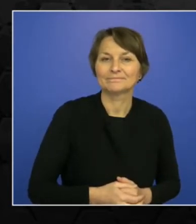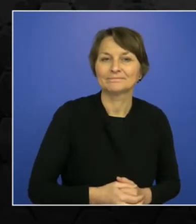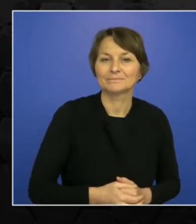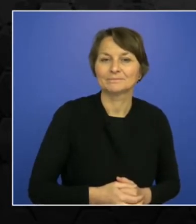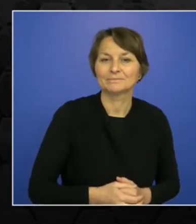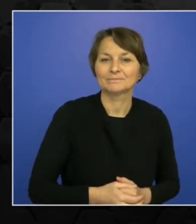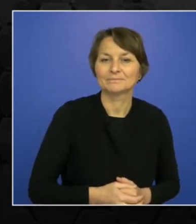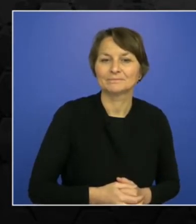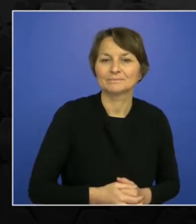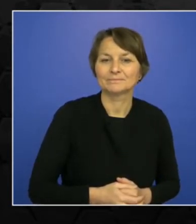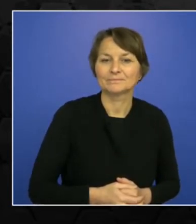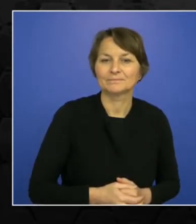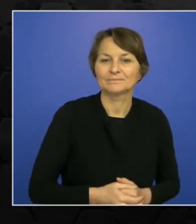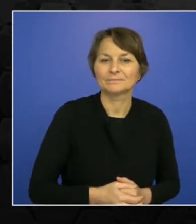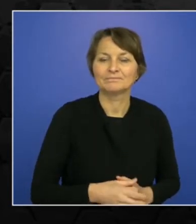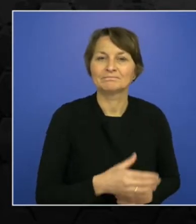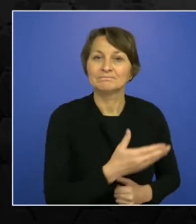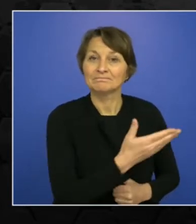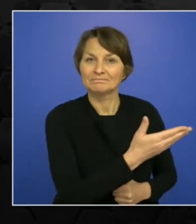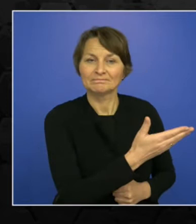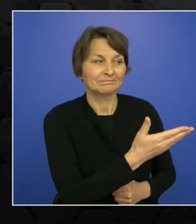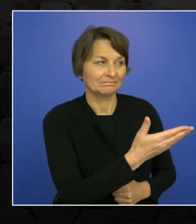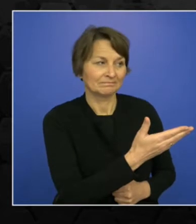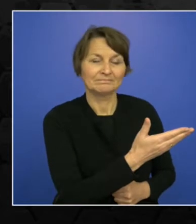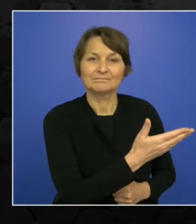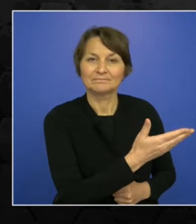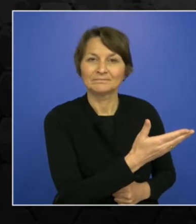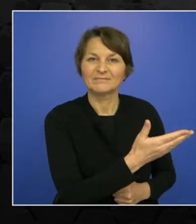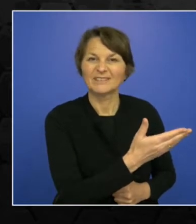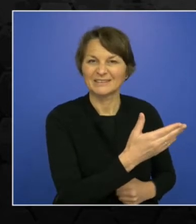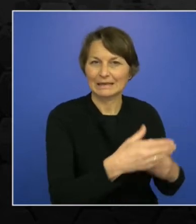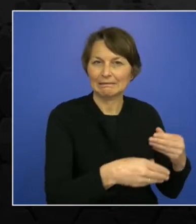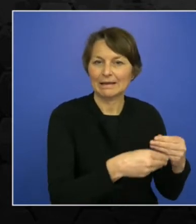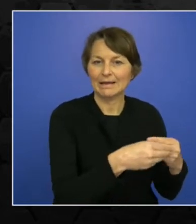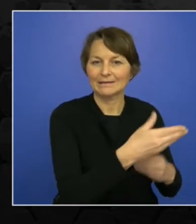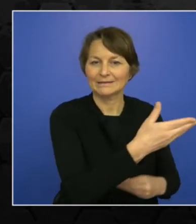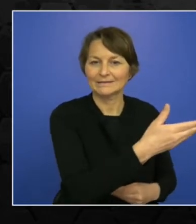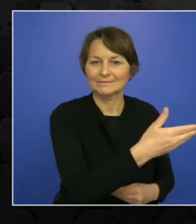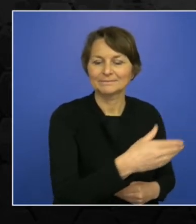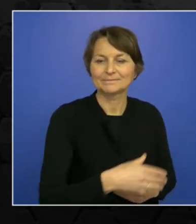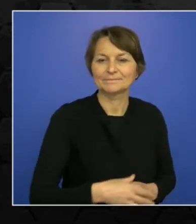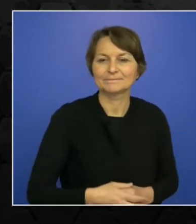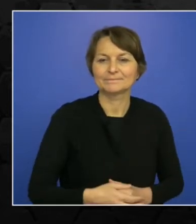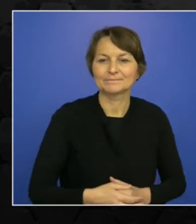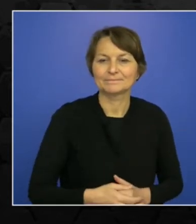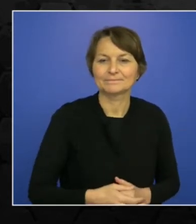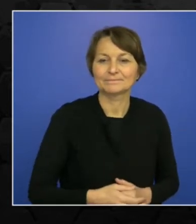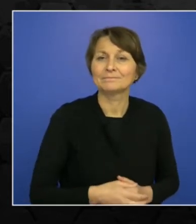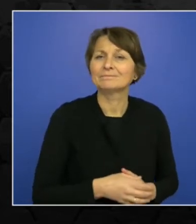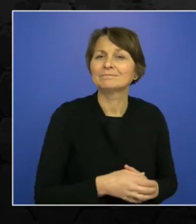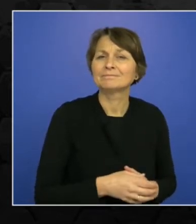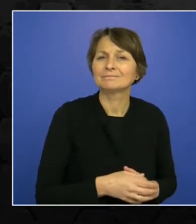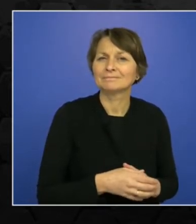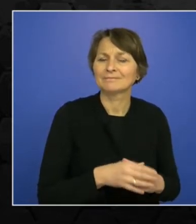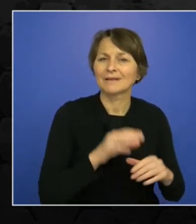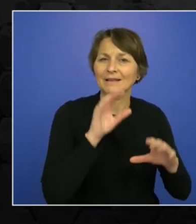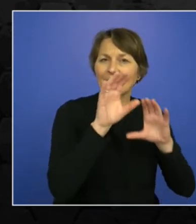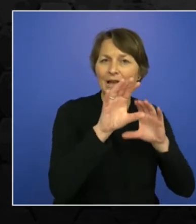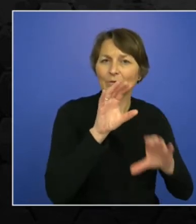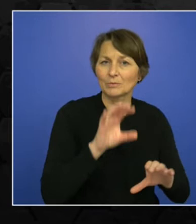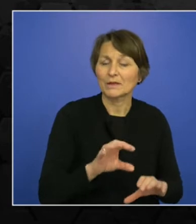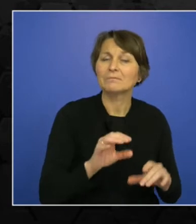and this gallery can be just, let me go back here. Our gallery can be just title and